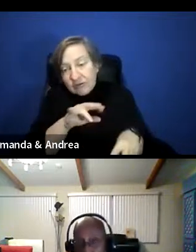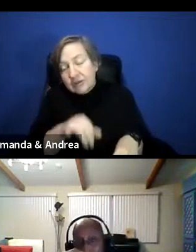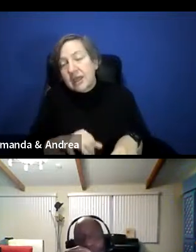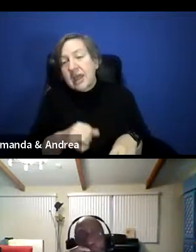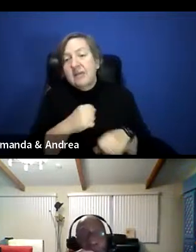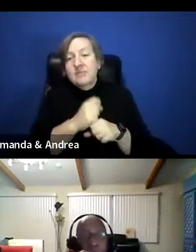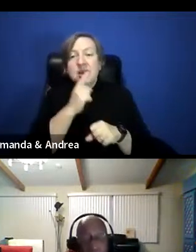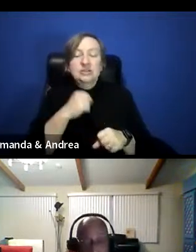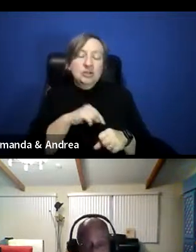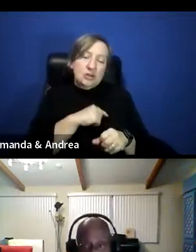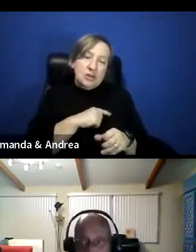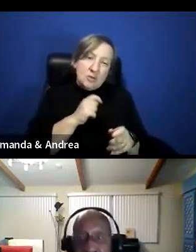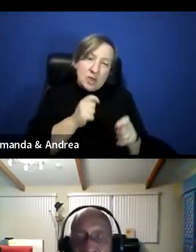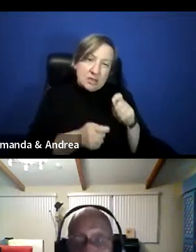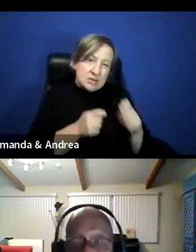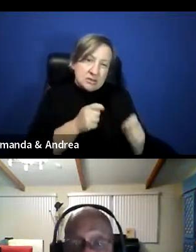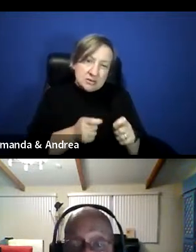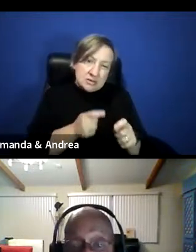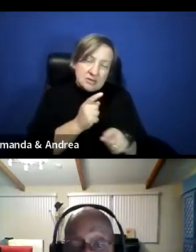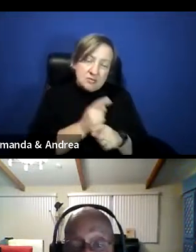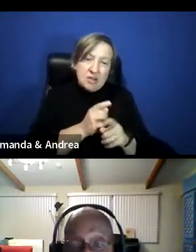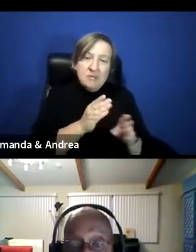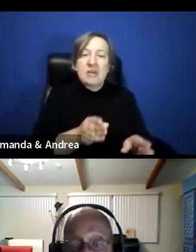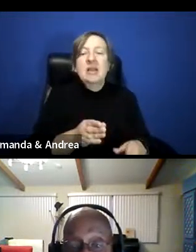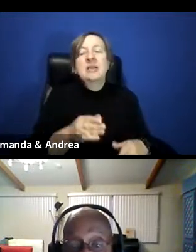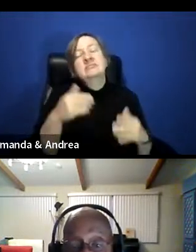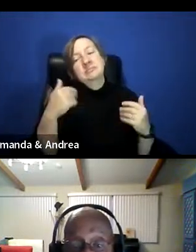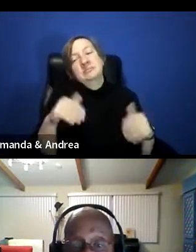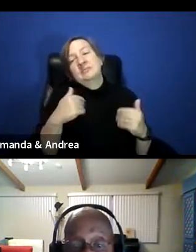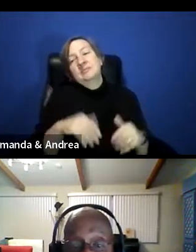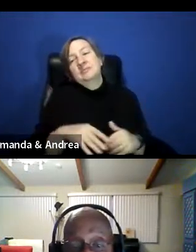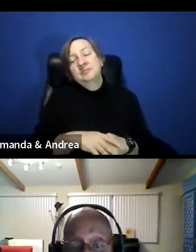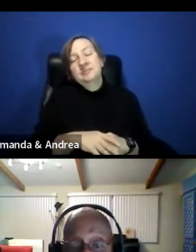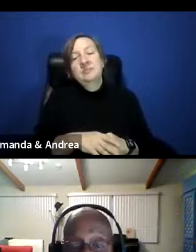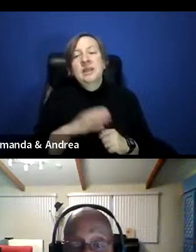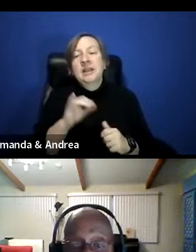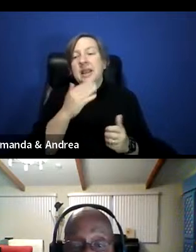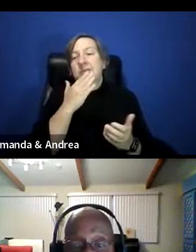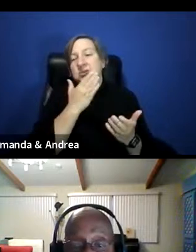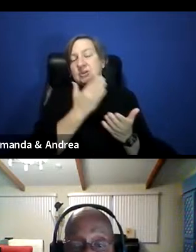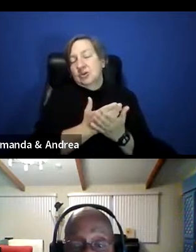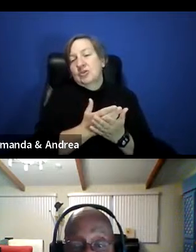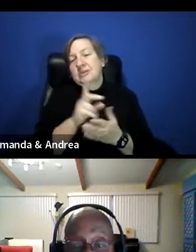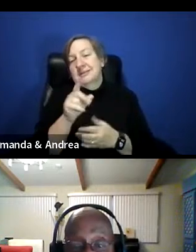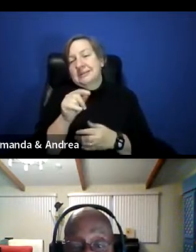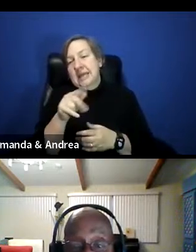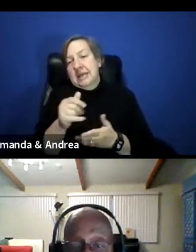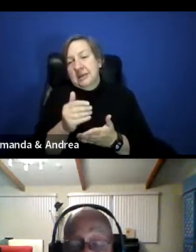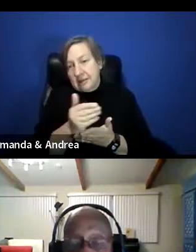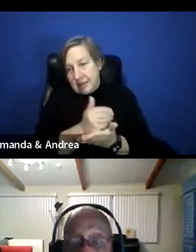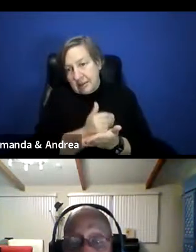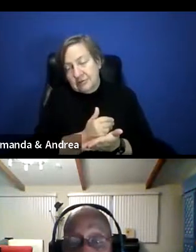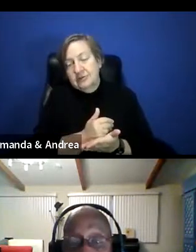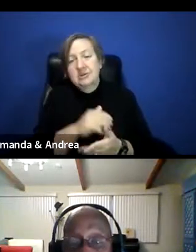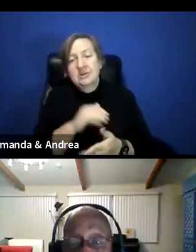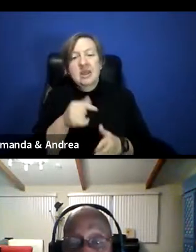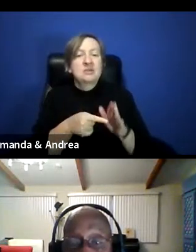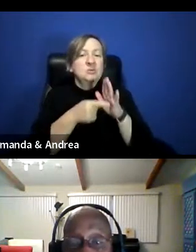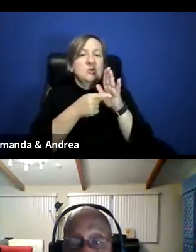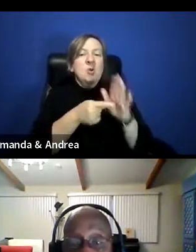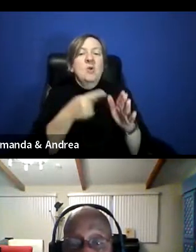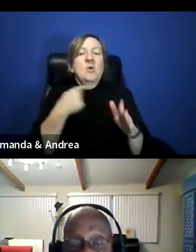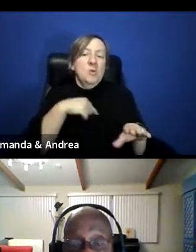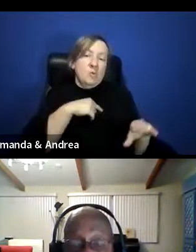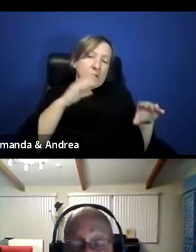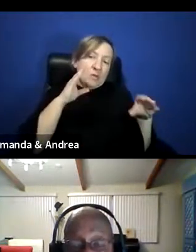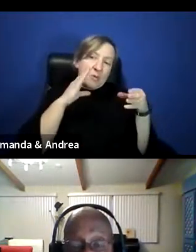we've honed it the right way, it was a good stroke of data collection, and it reinformed that we were